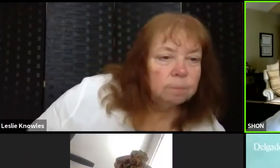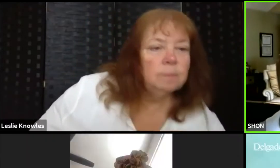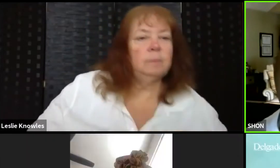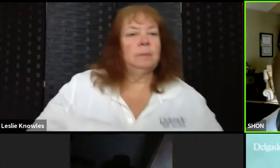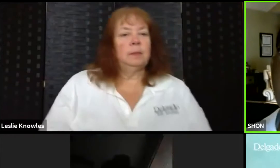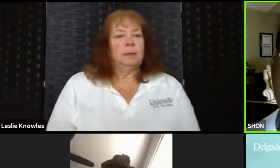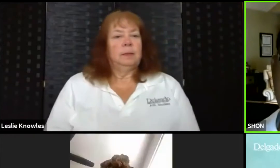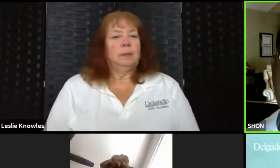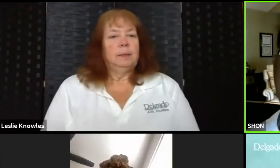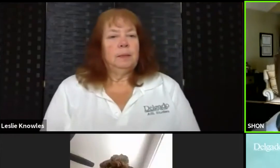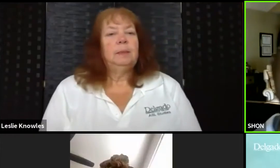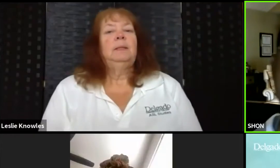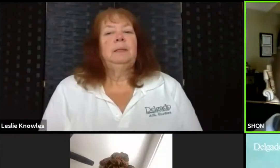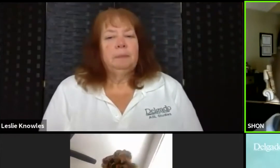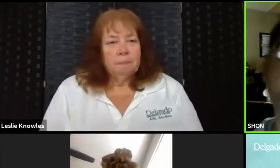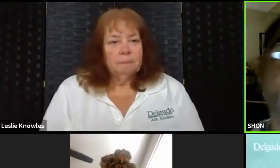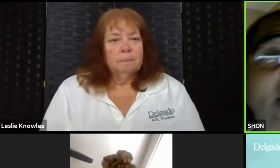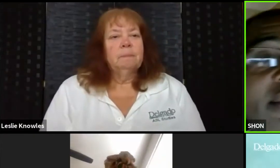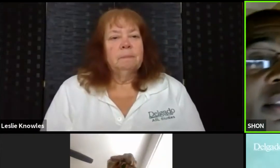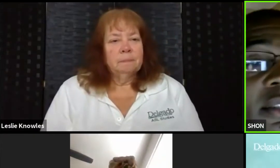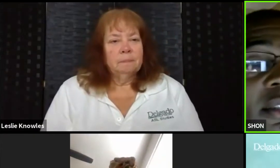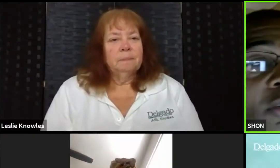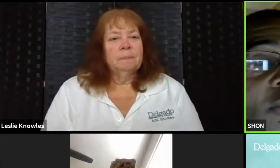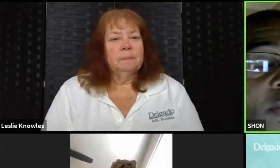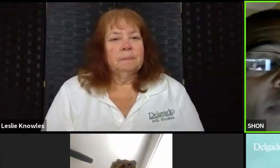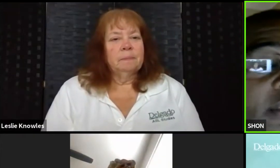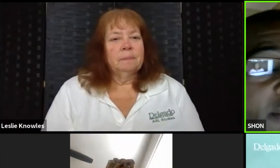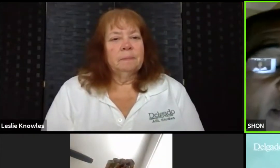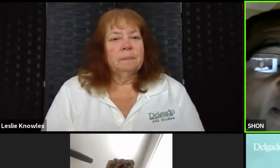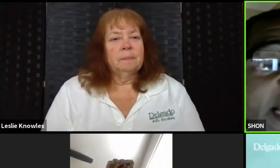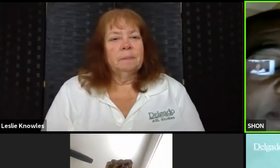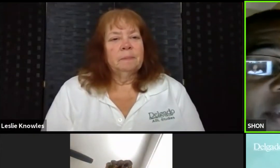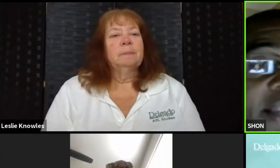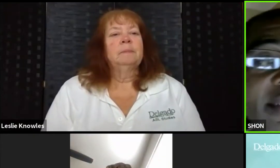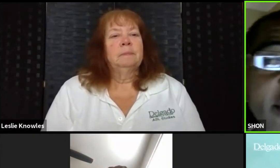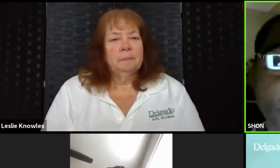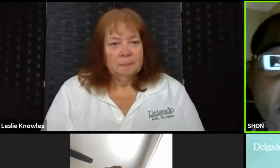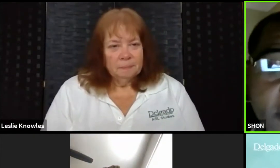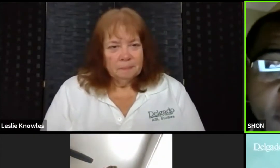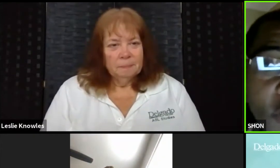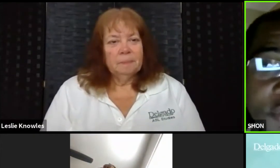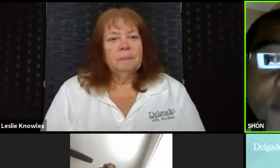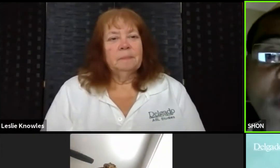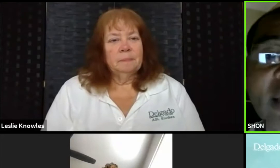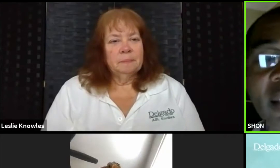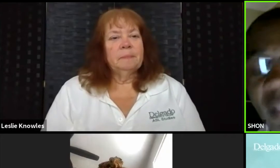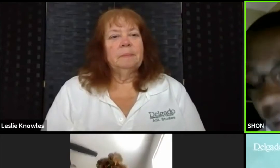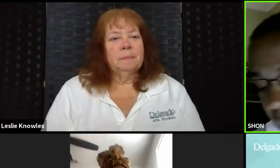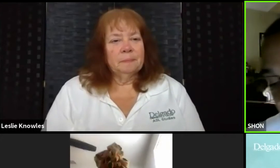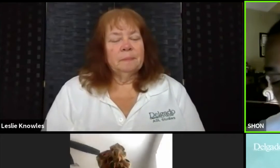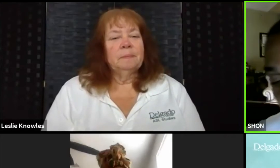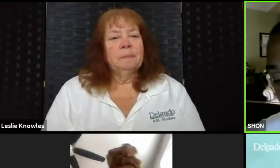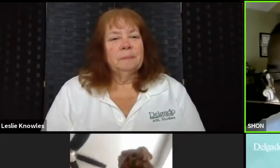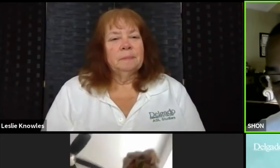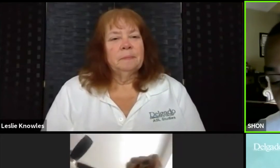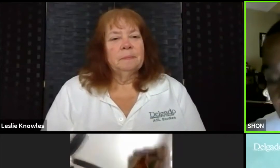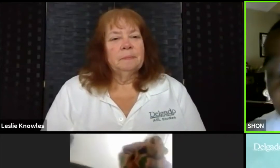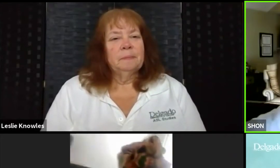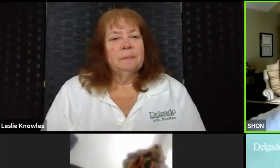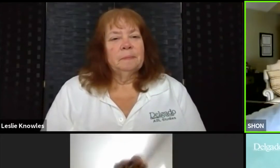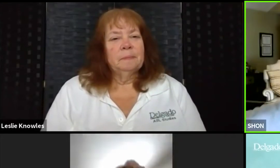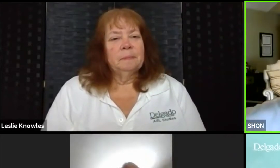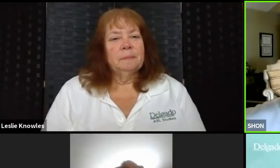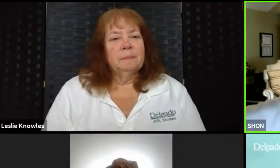with Dr. Daniel Birch, and so I took the EIPA test with Miss Barber. She proctored it. I